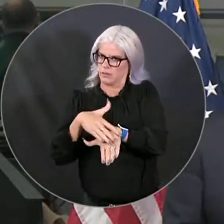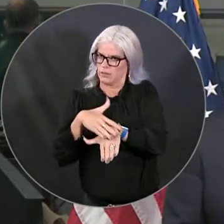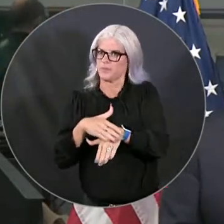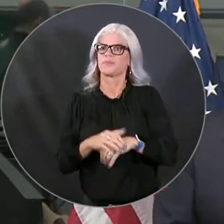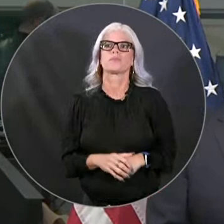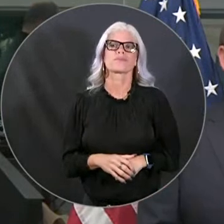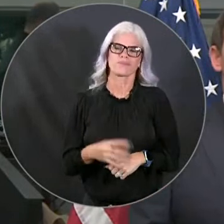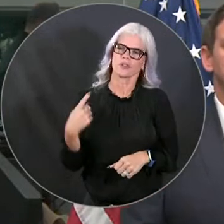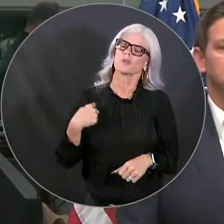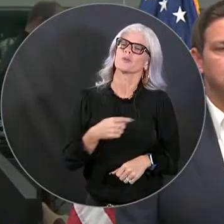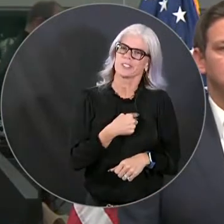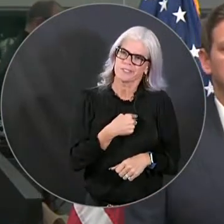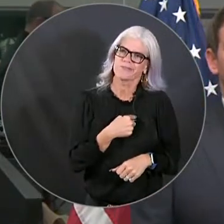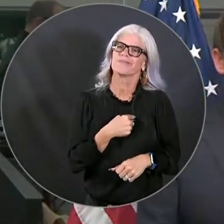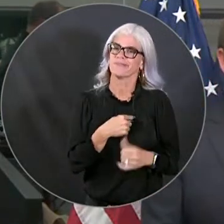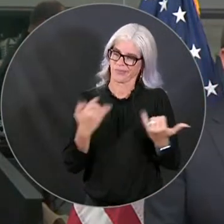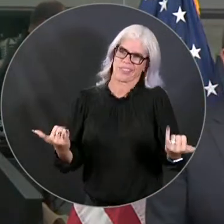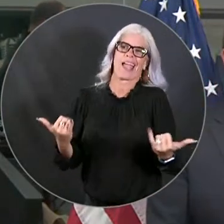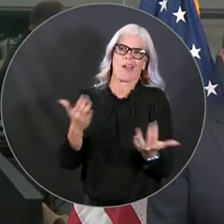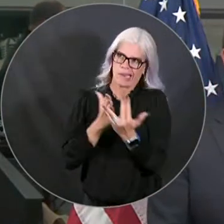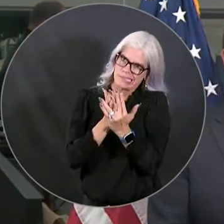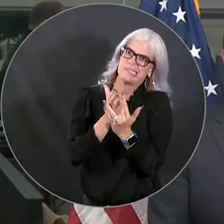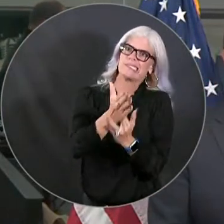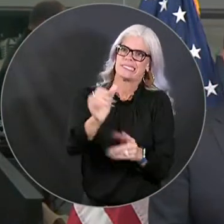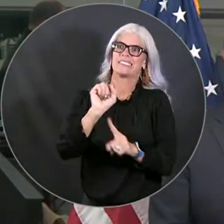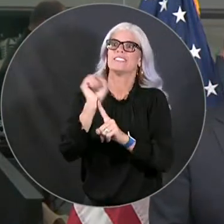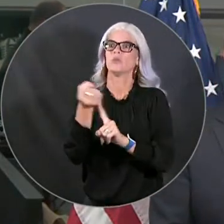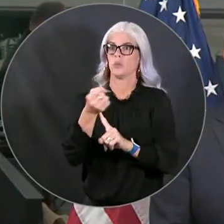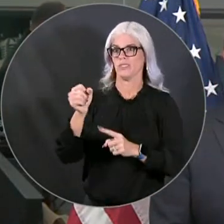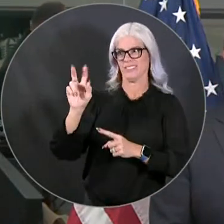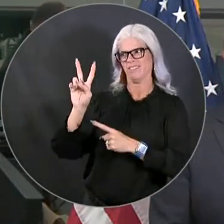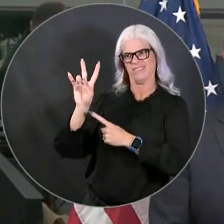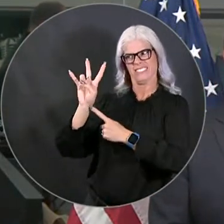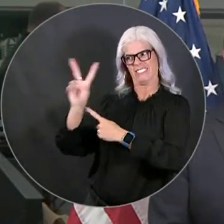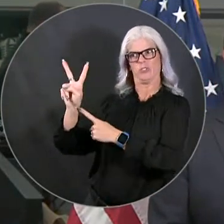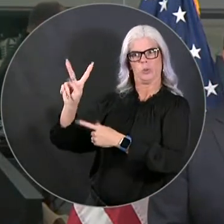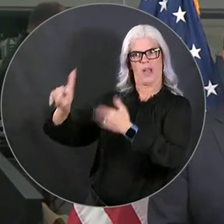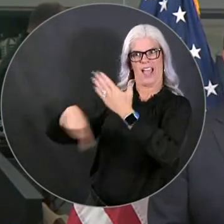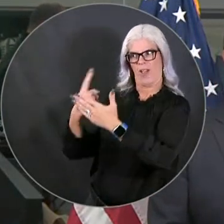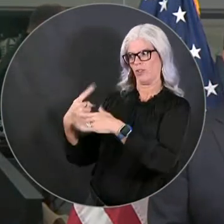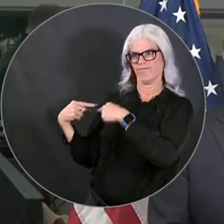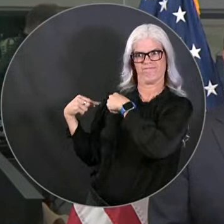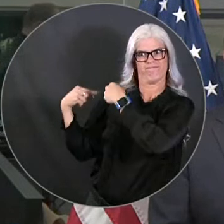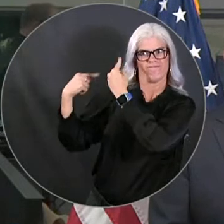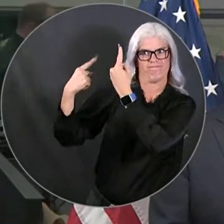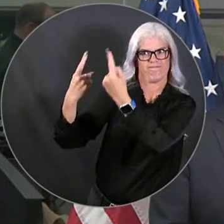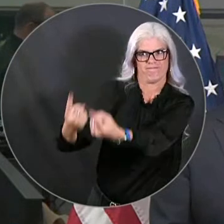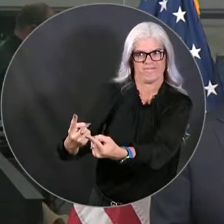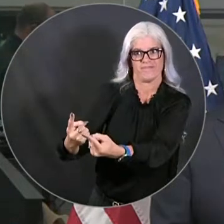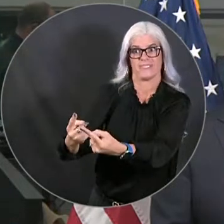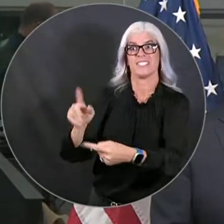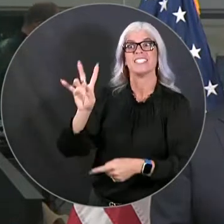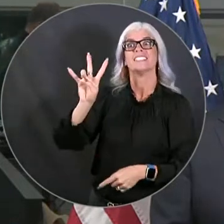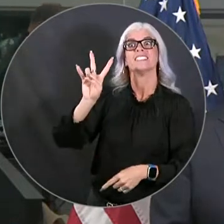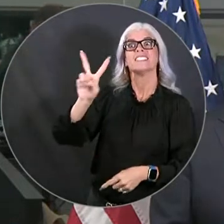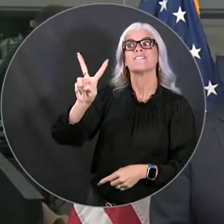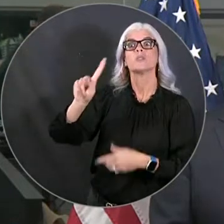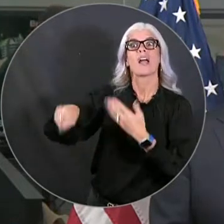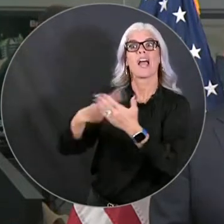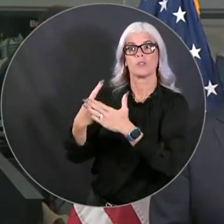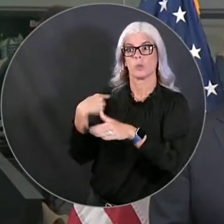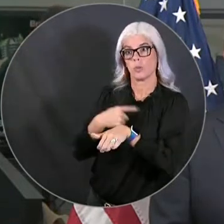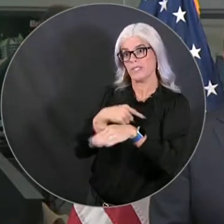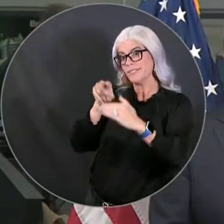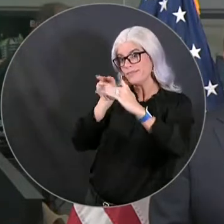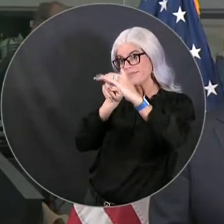where we are starting our 72-hour clock, and that 72-hour clock is that we search first, we secure, and